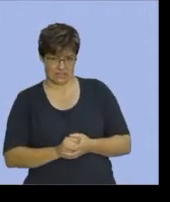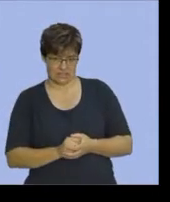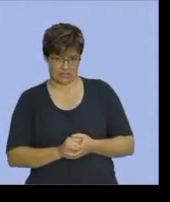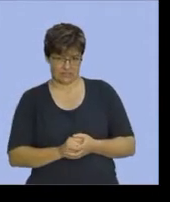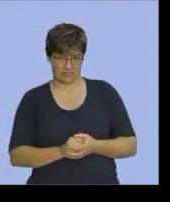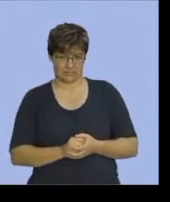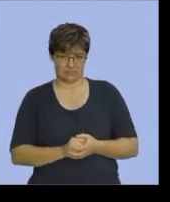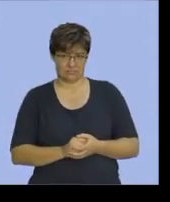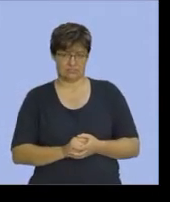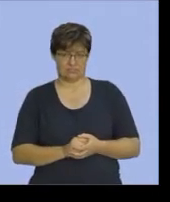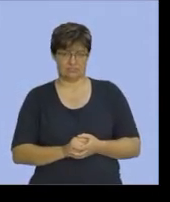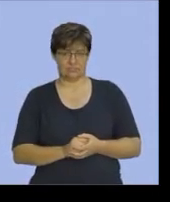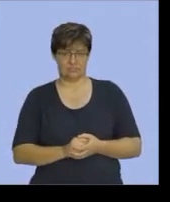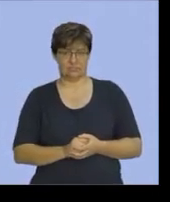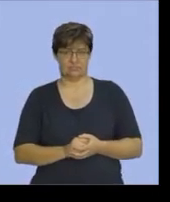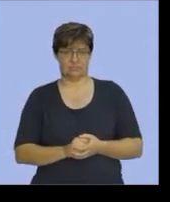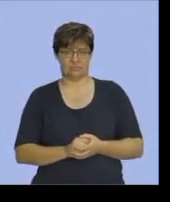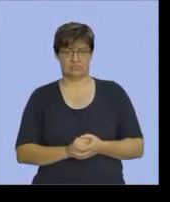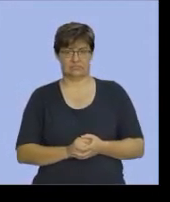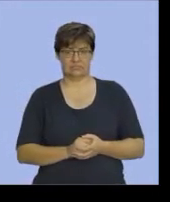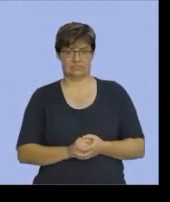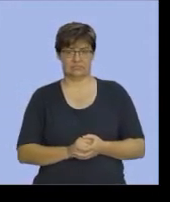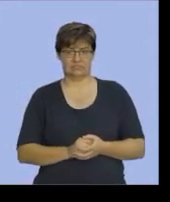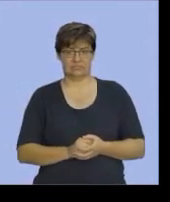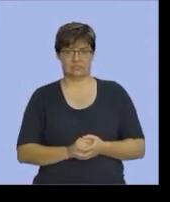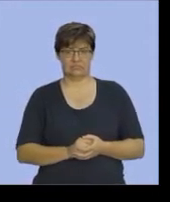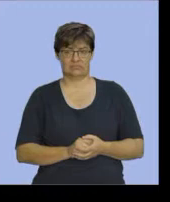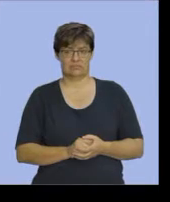cot or the cotangent ratio.